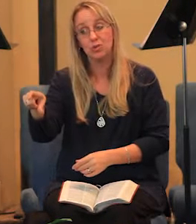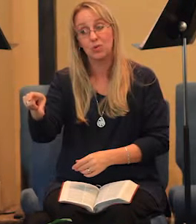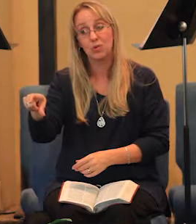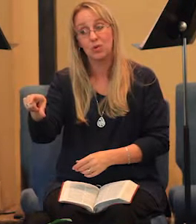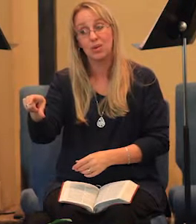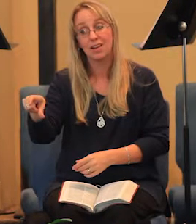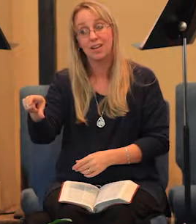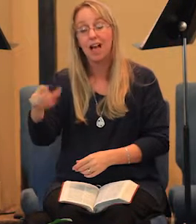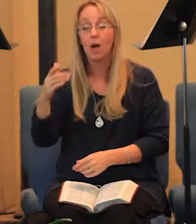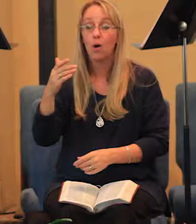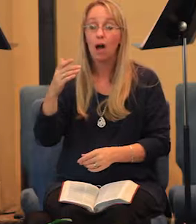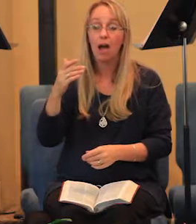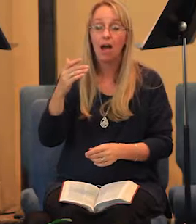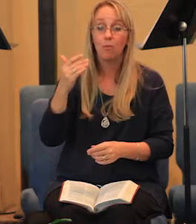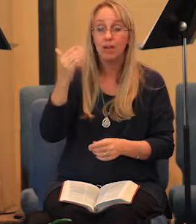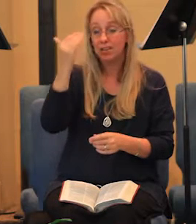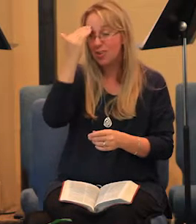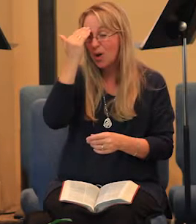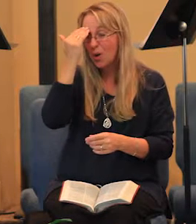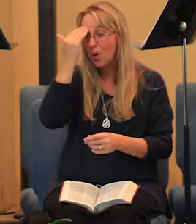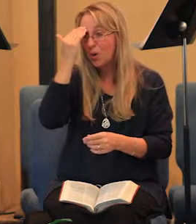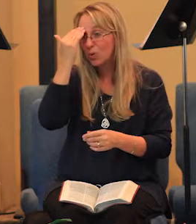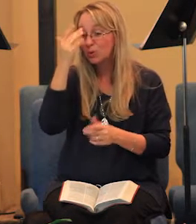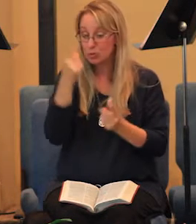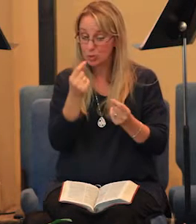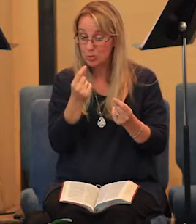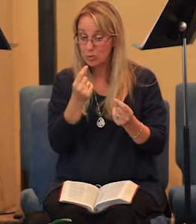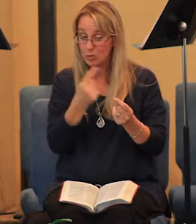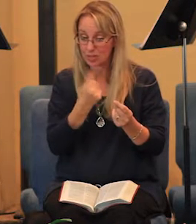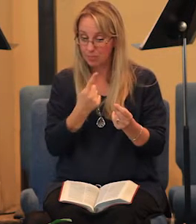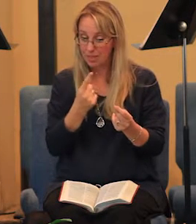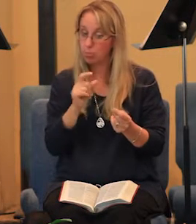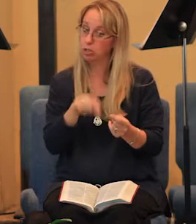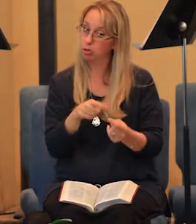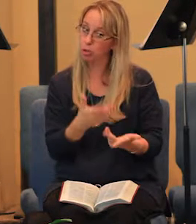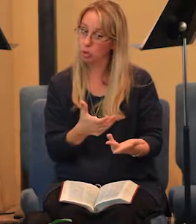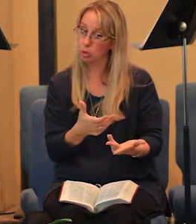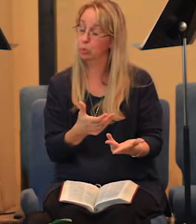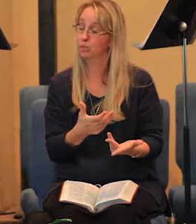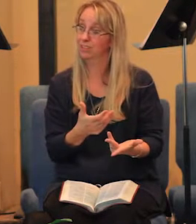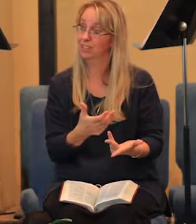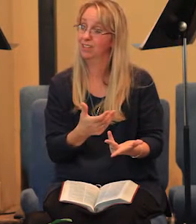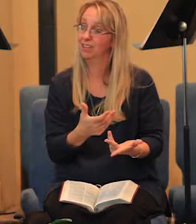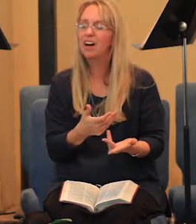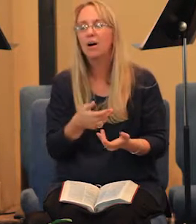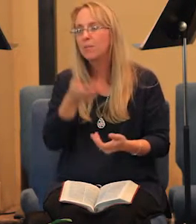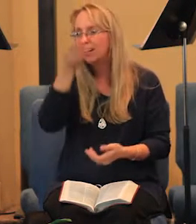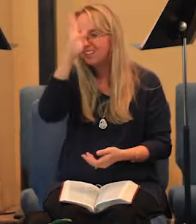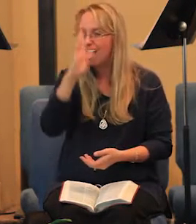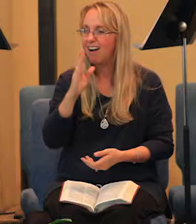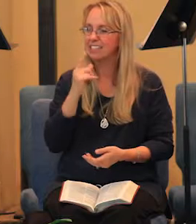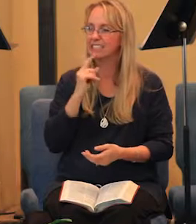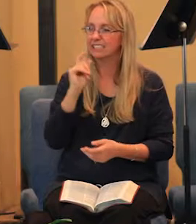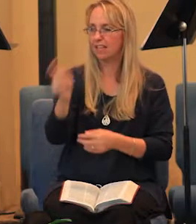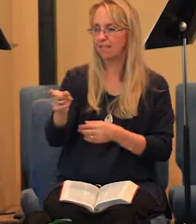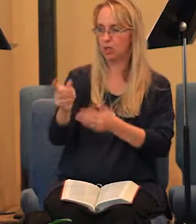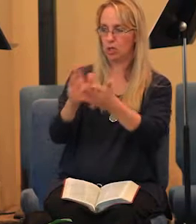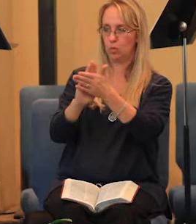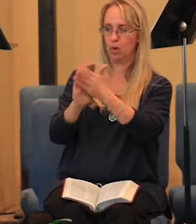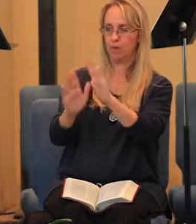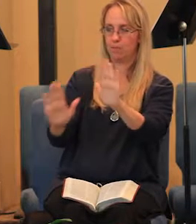do. And so Peter said, you guys, basically, God's giving you an olive branch.